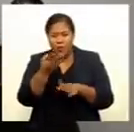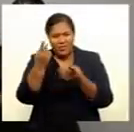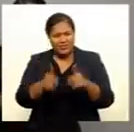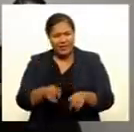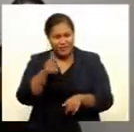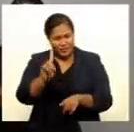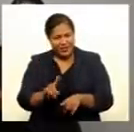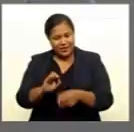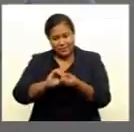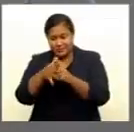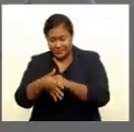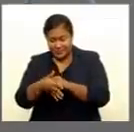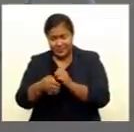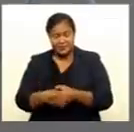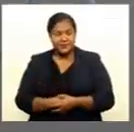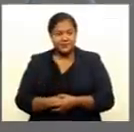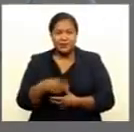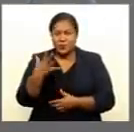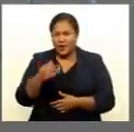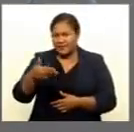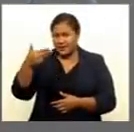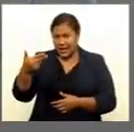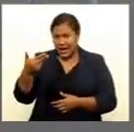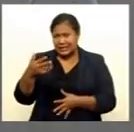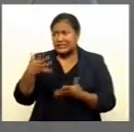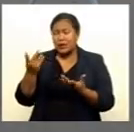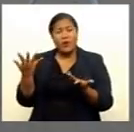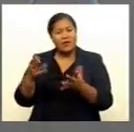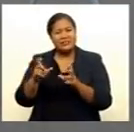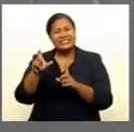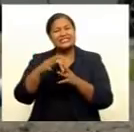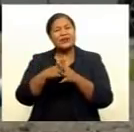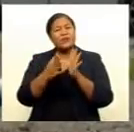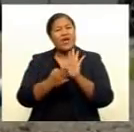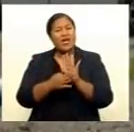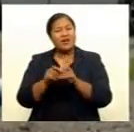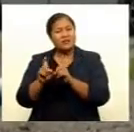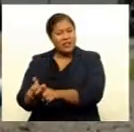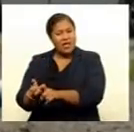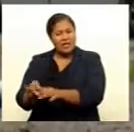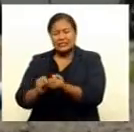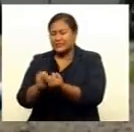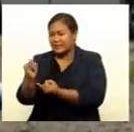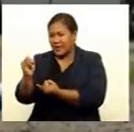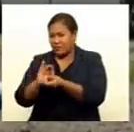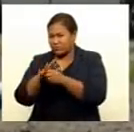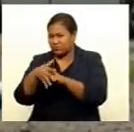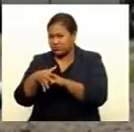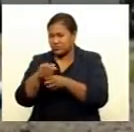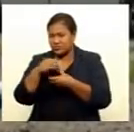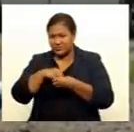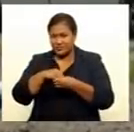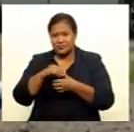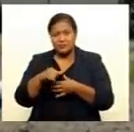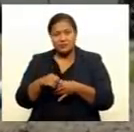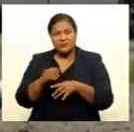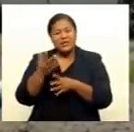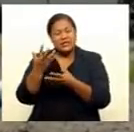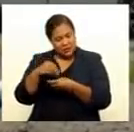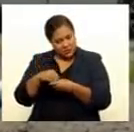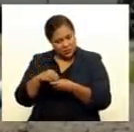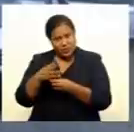COVID-19. And we have 9 patients currently admitted at CWM Hospital with severe COVID-19 disease, including a previously